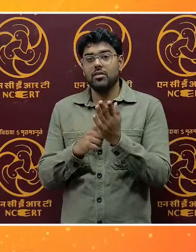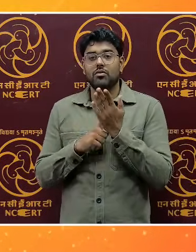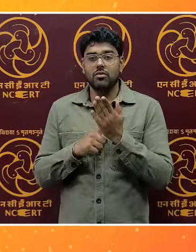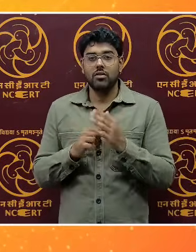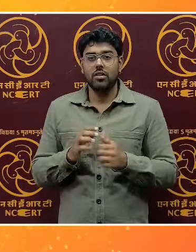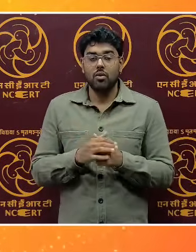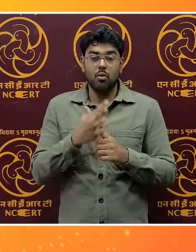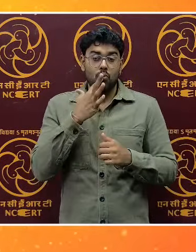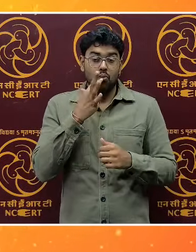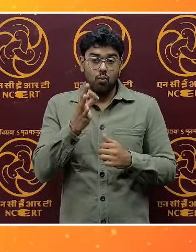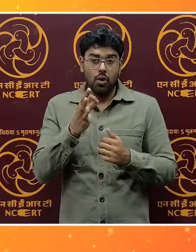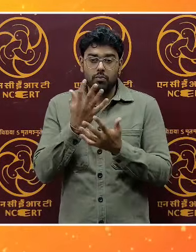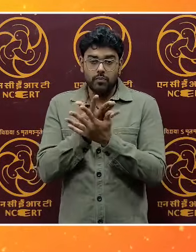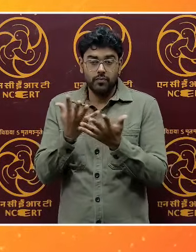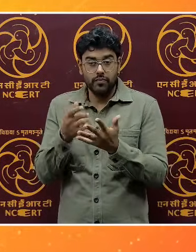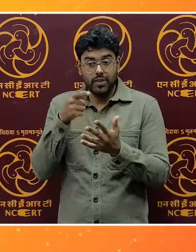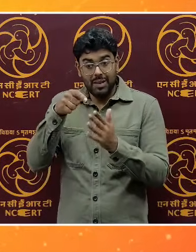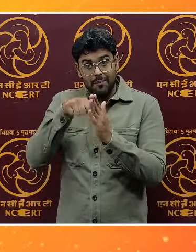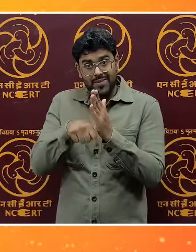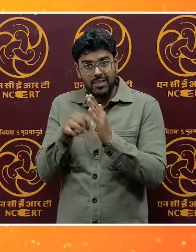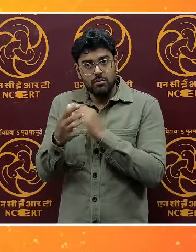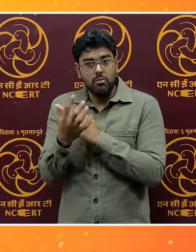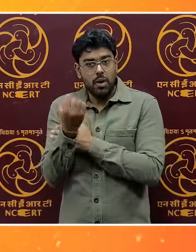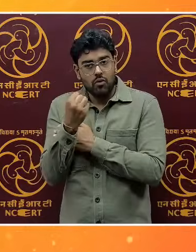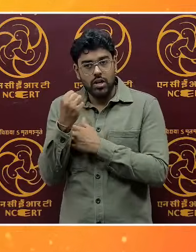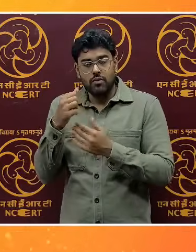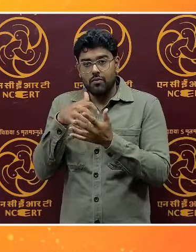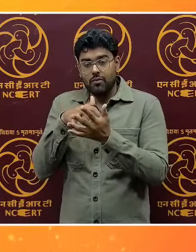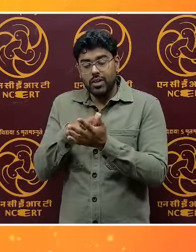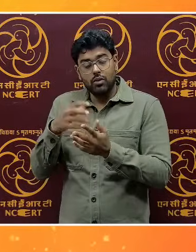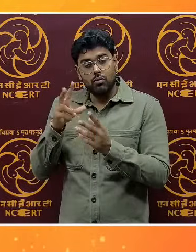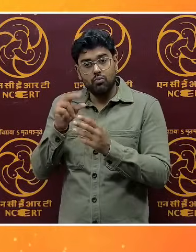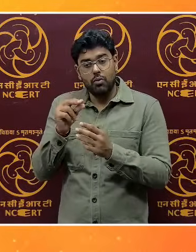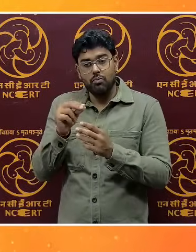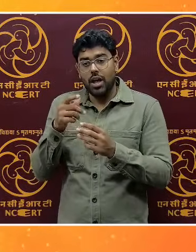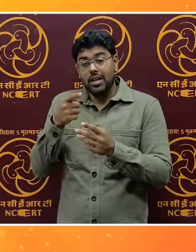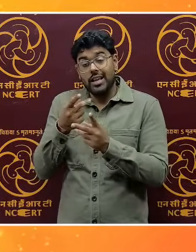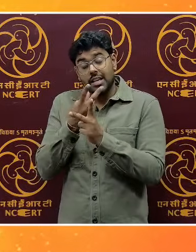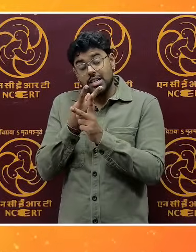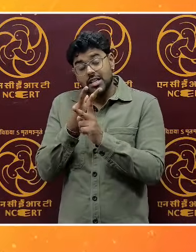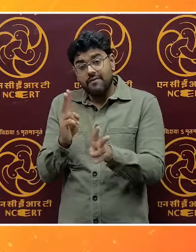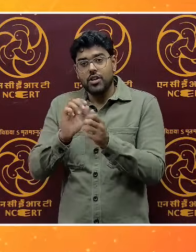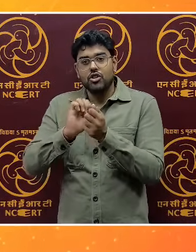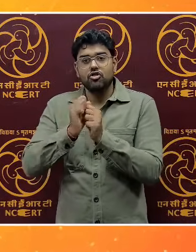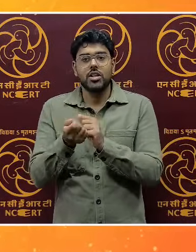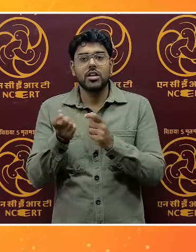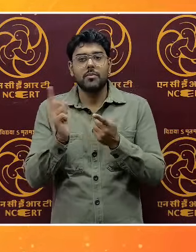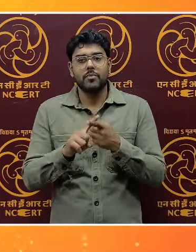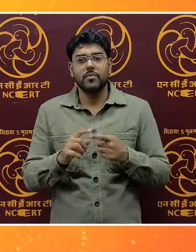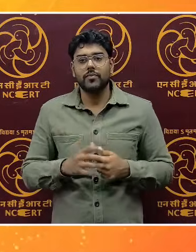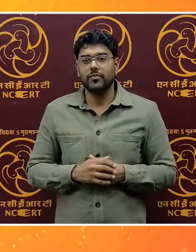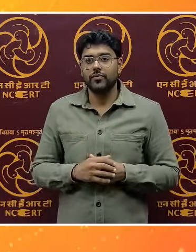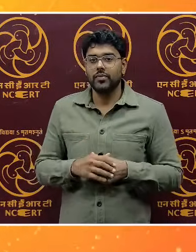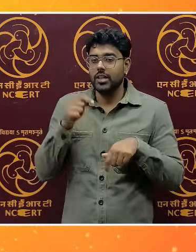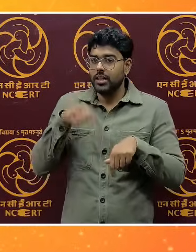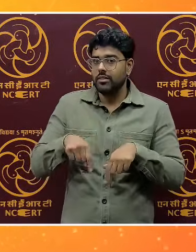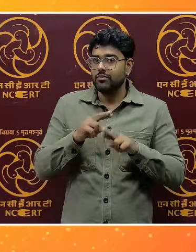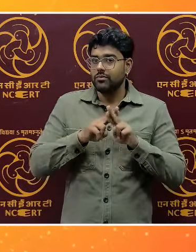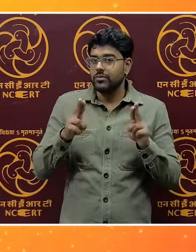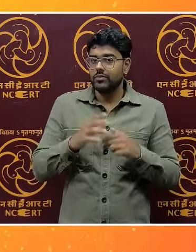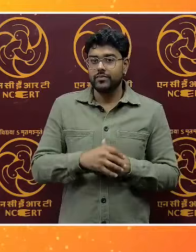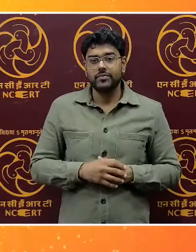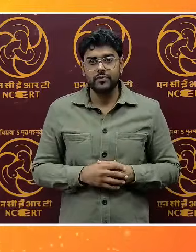their original properties no more remain there. They become a total new compound, I would say. So that was all